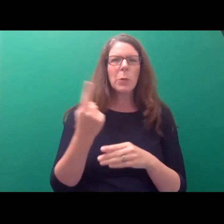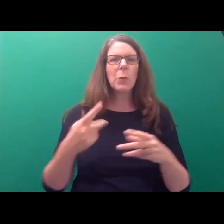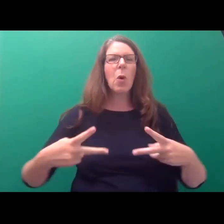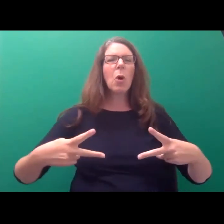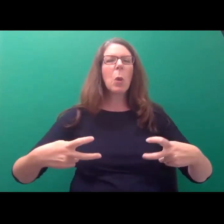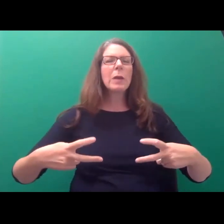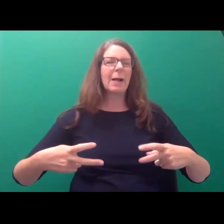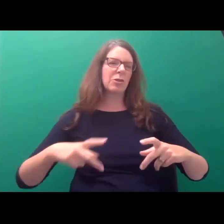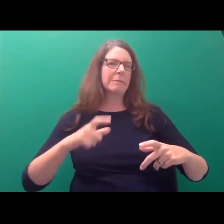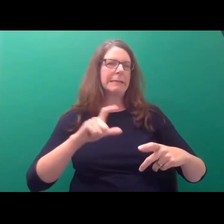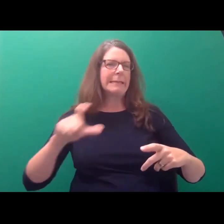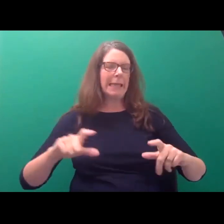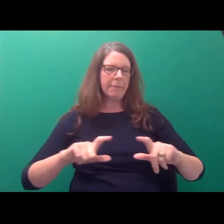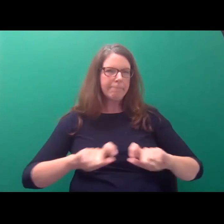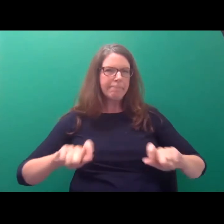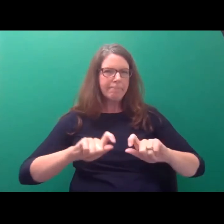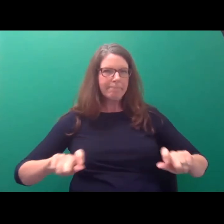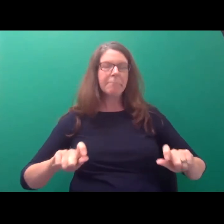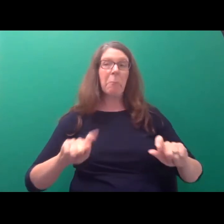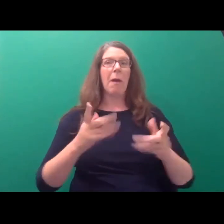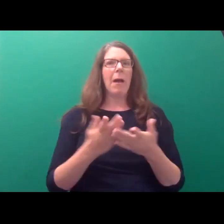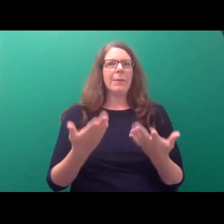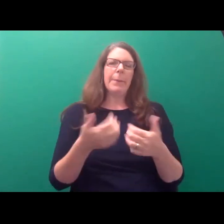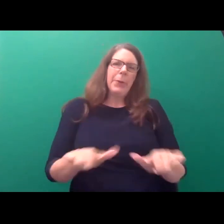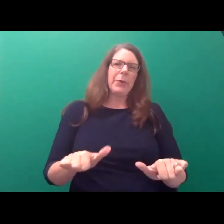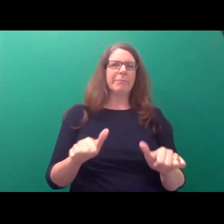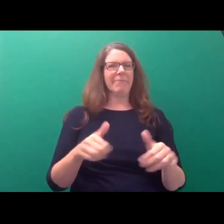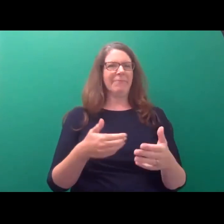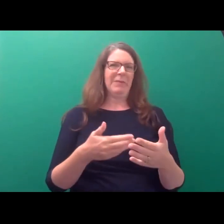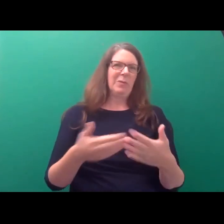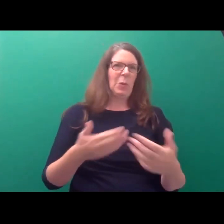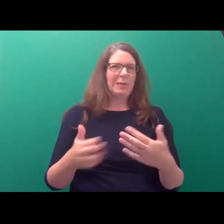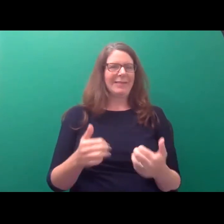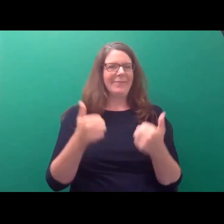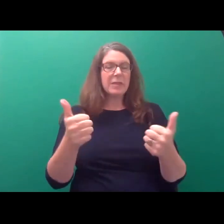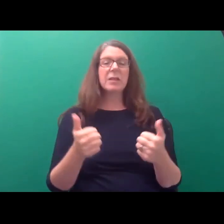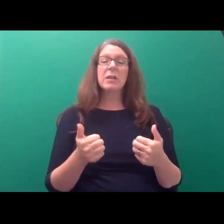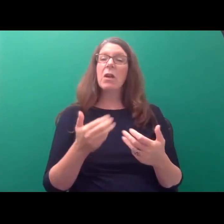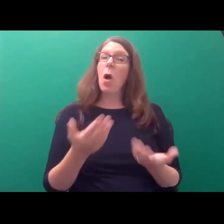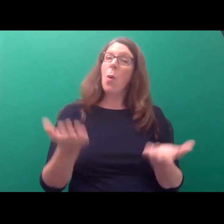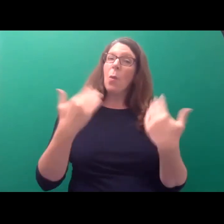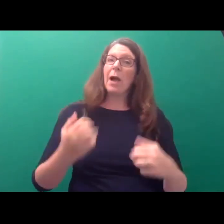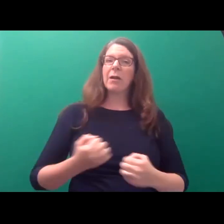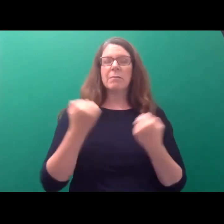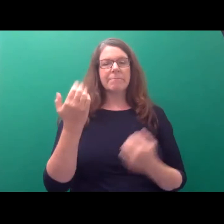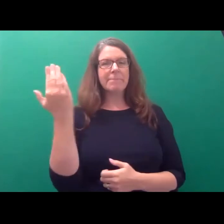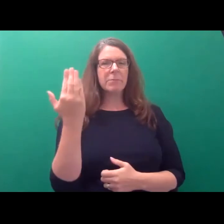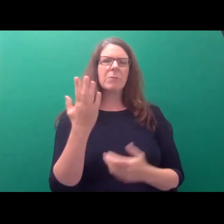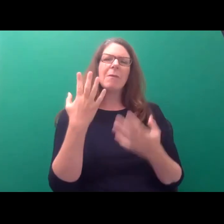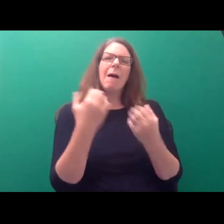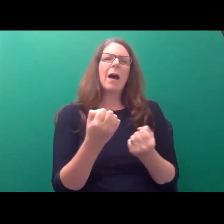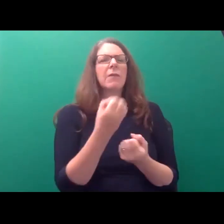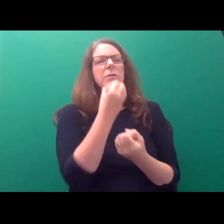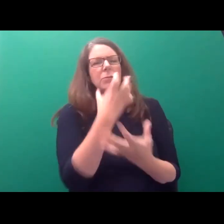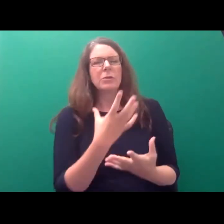Welcome to the talk. We've got a wonderful speaker. We've got April from La Fetiche and we've got Mhairi Maxwell, who's one of the curators